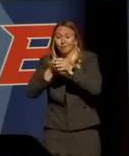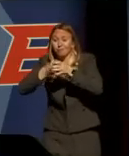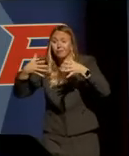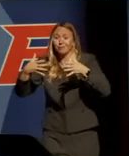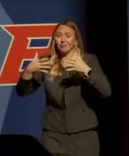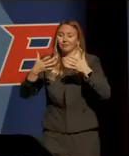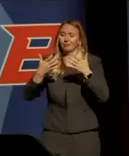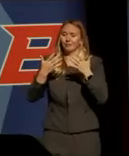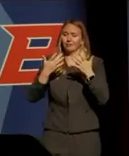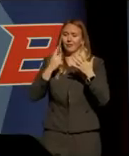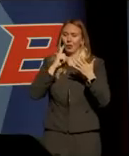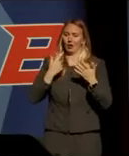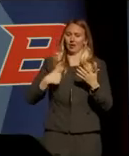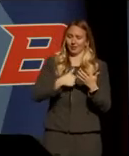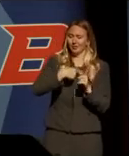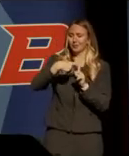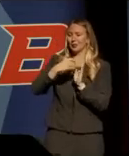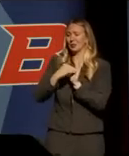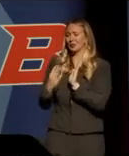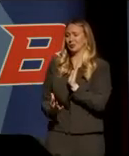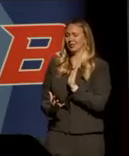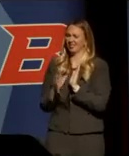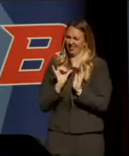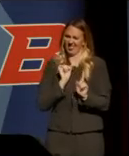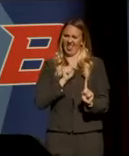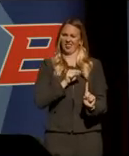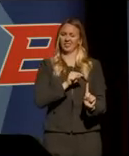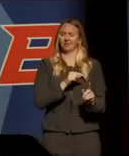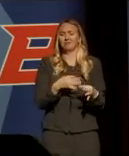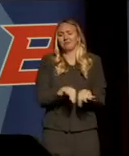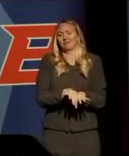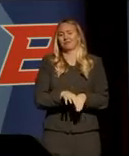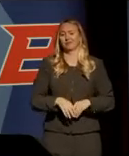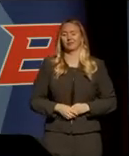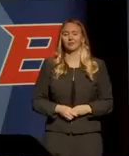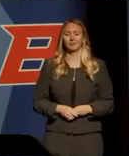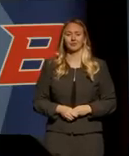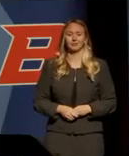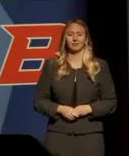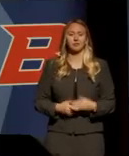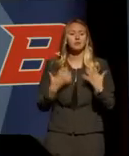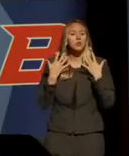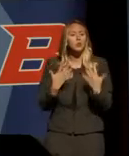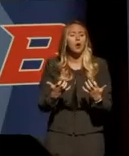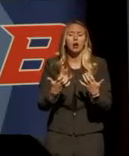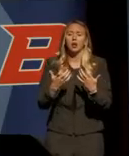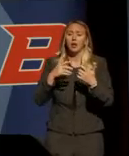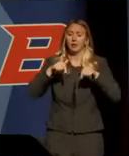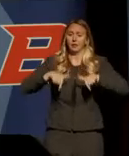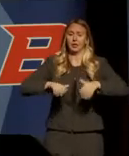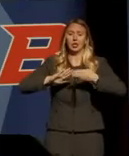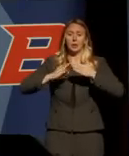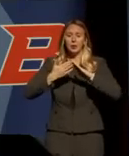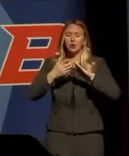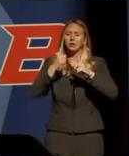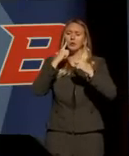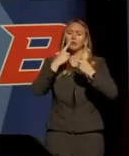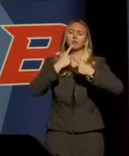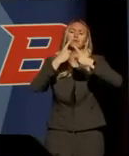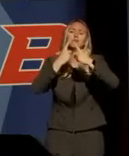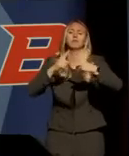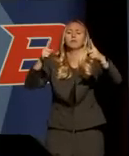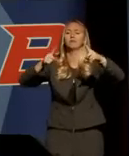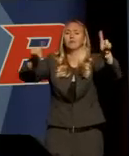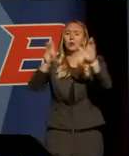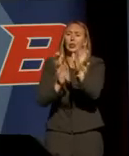students. We wanted to foster a thriving community, and that's part of the reason